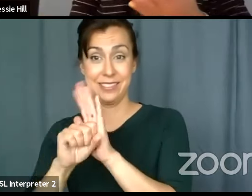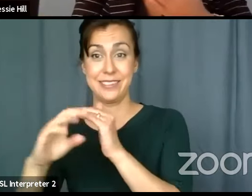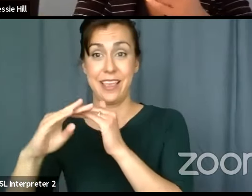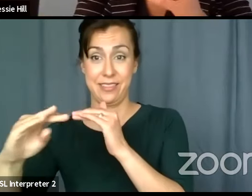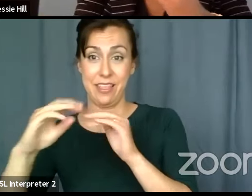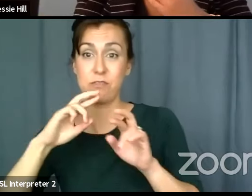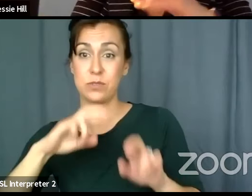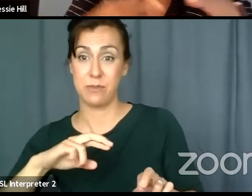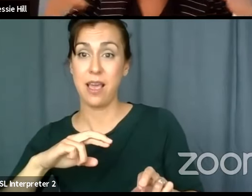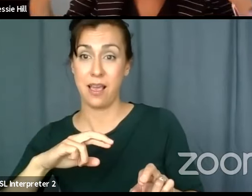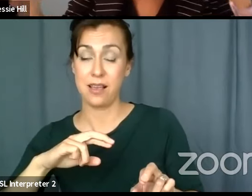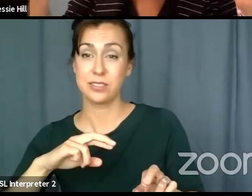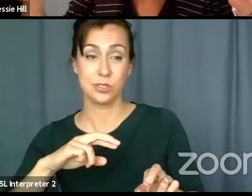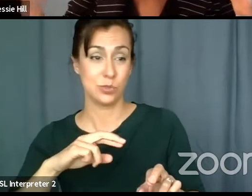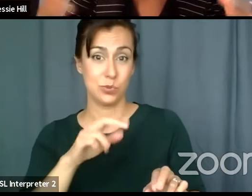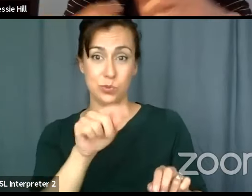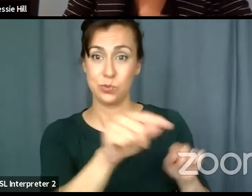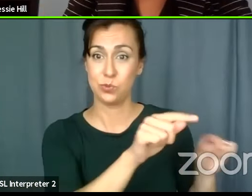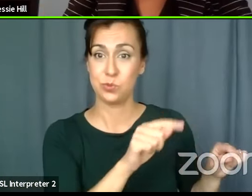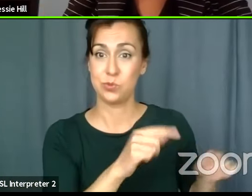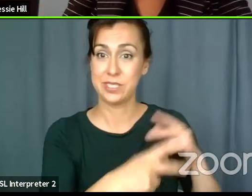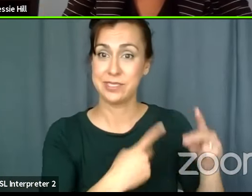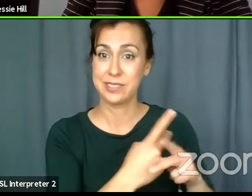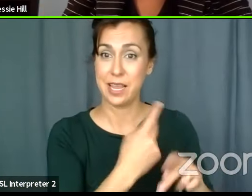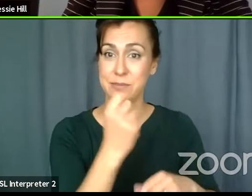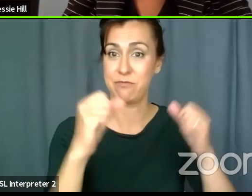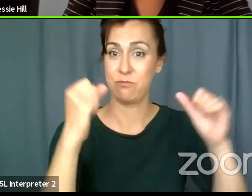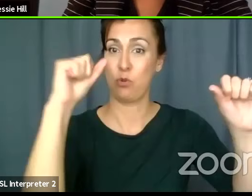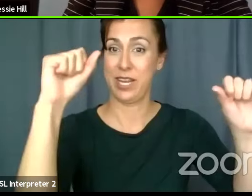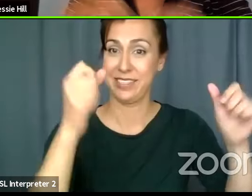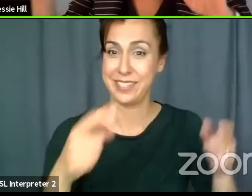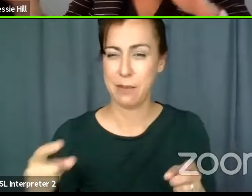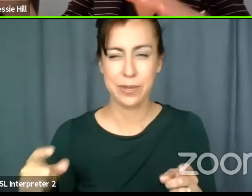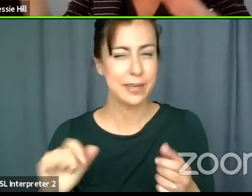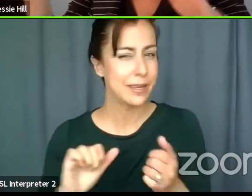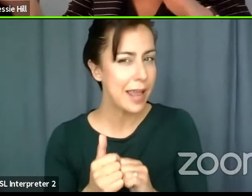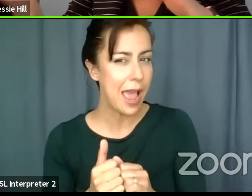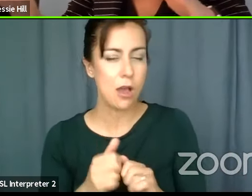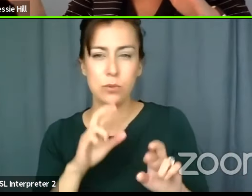the various forms of protest, and have they been different?